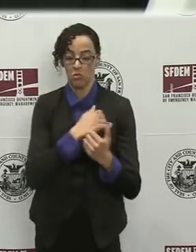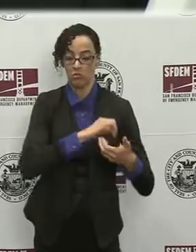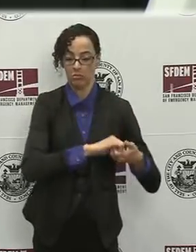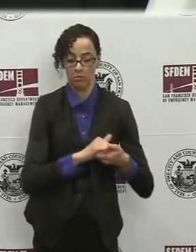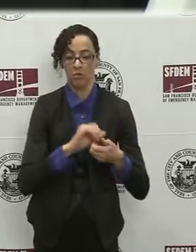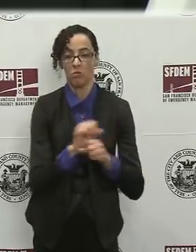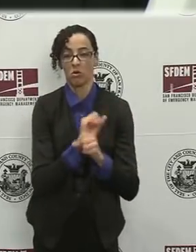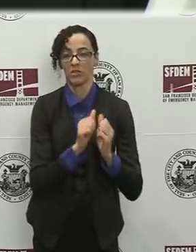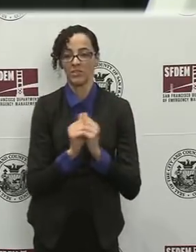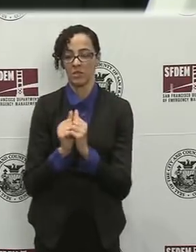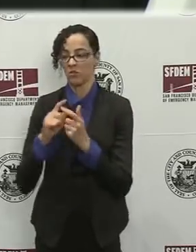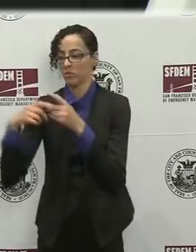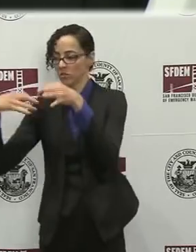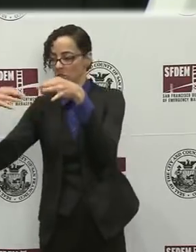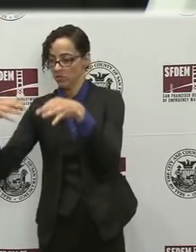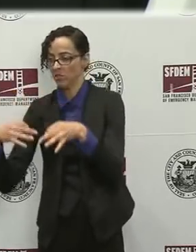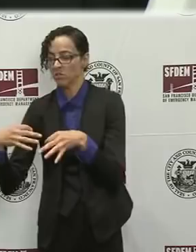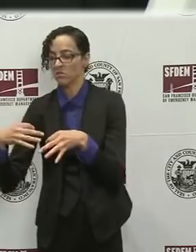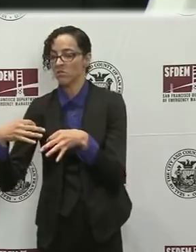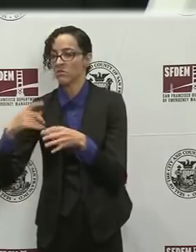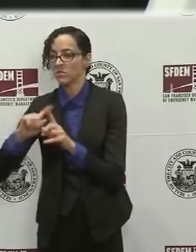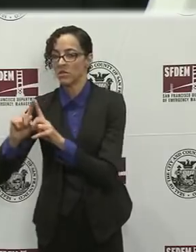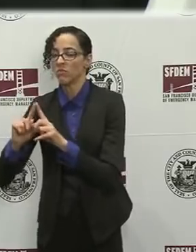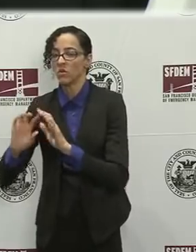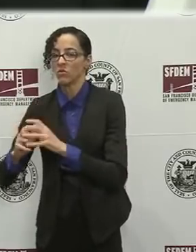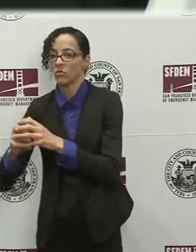Over the weekend, we have